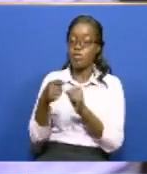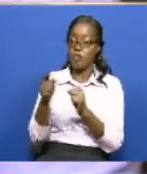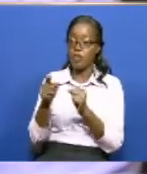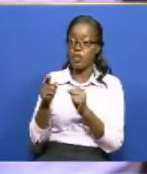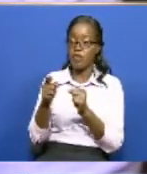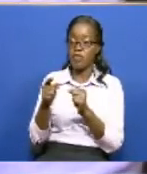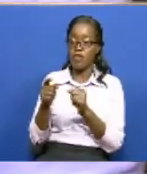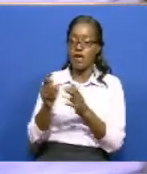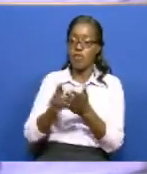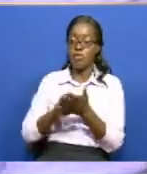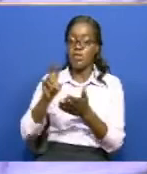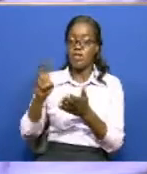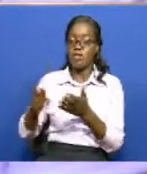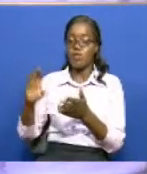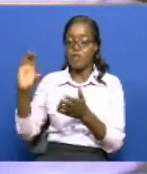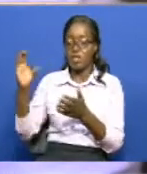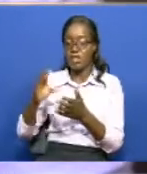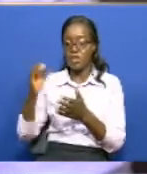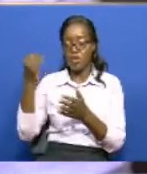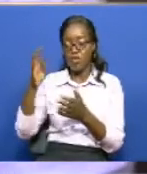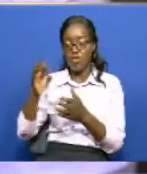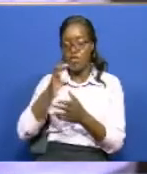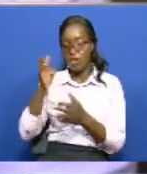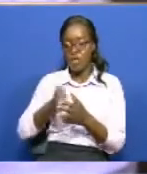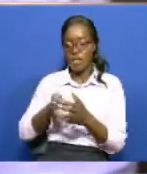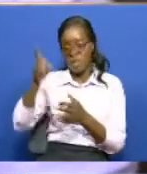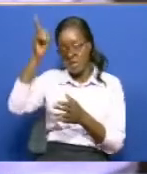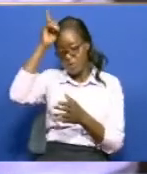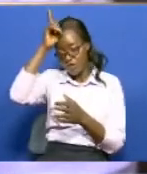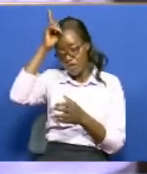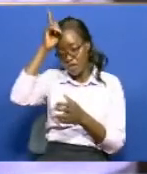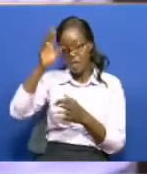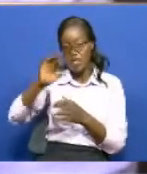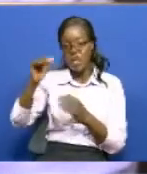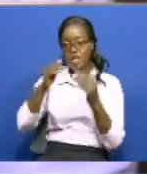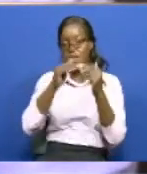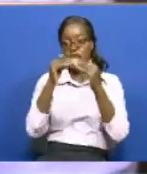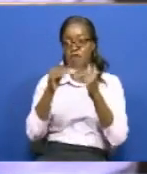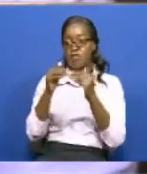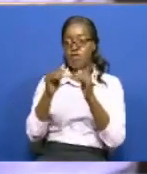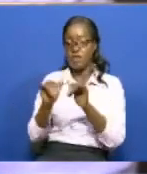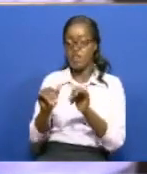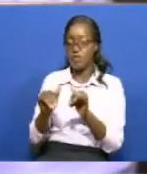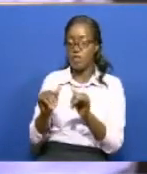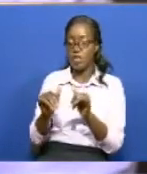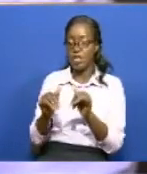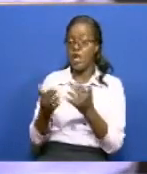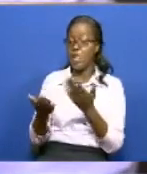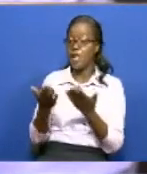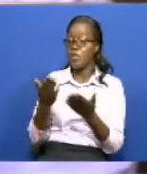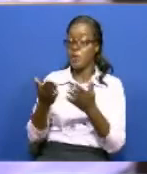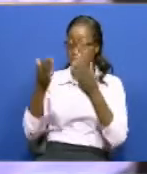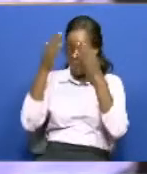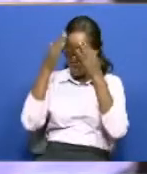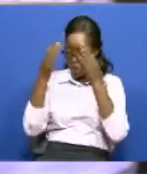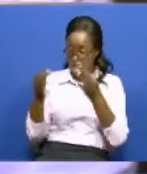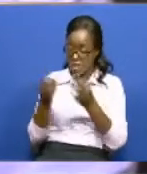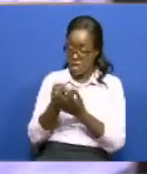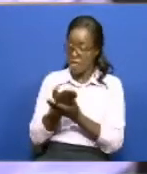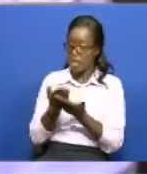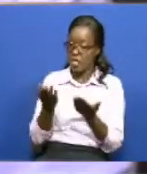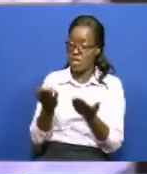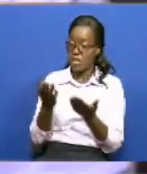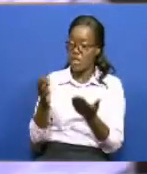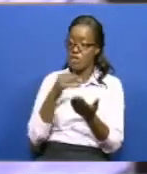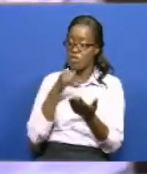of Elders, that is at the village level. They may, on their own motion, decide that these are disputes which we do